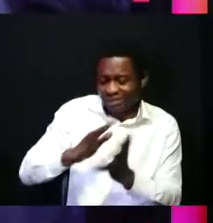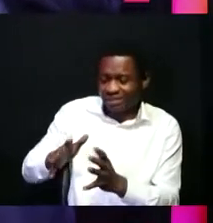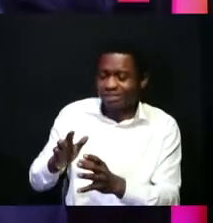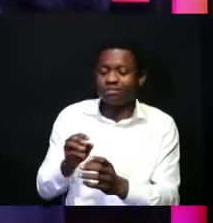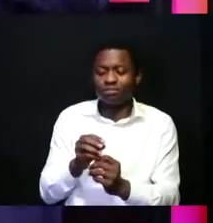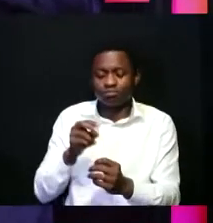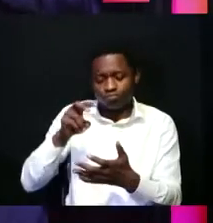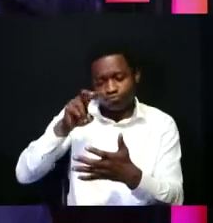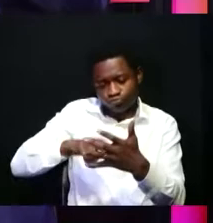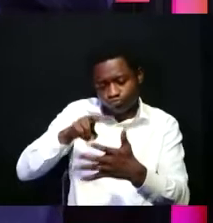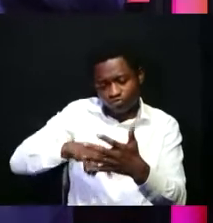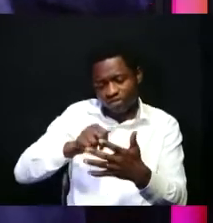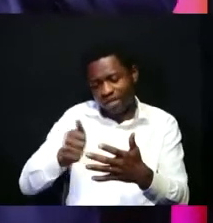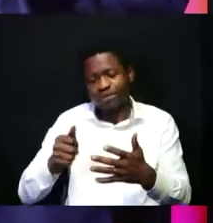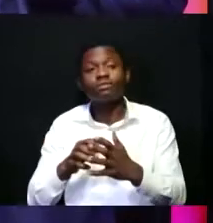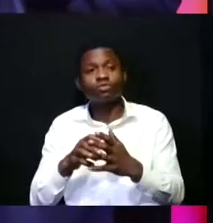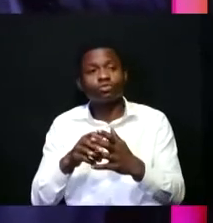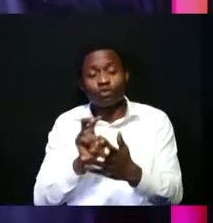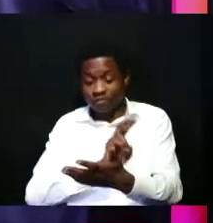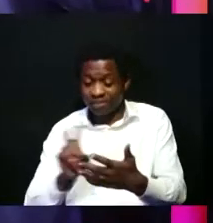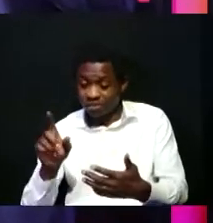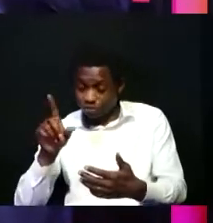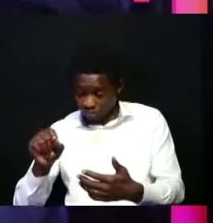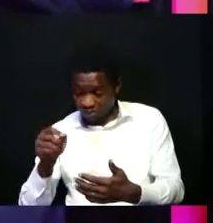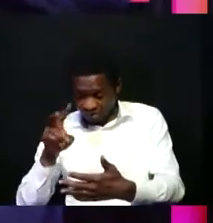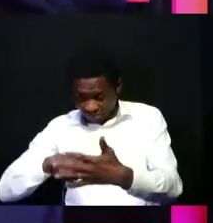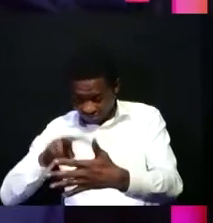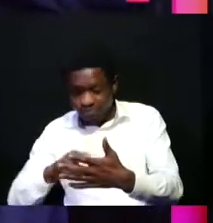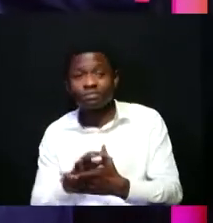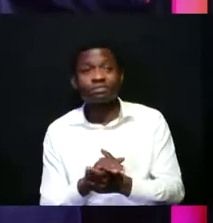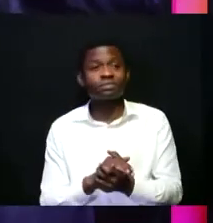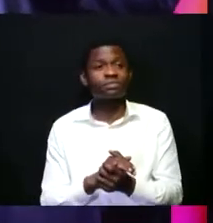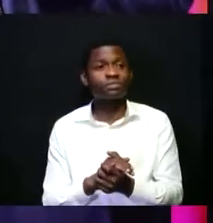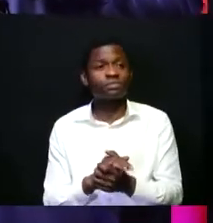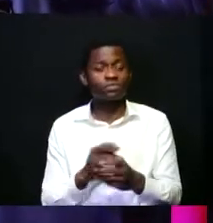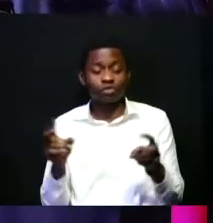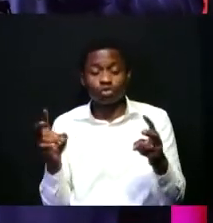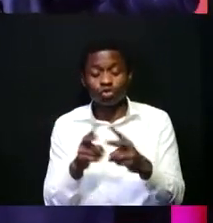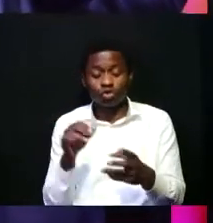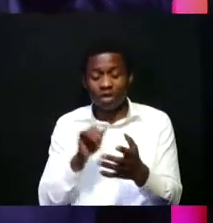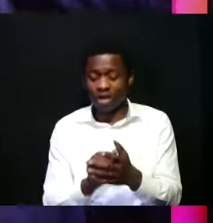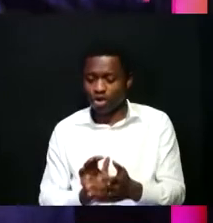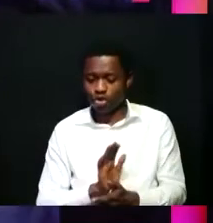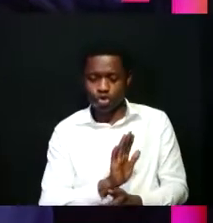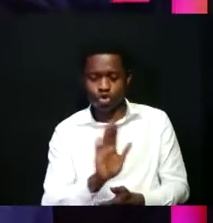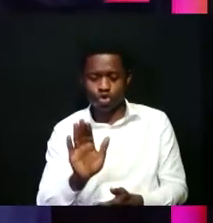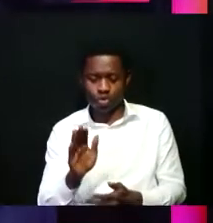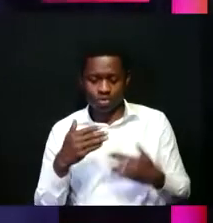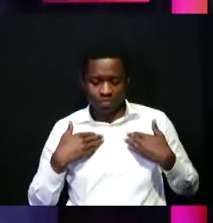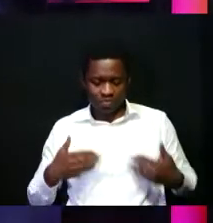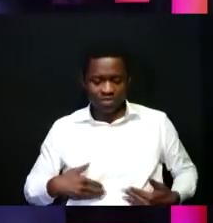dia fa Job ni tibia no ho. So verse 20. Ndi etwaso onyima di onu a. Their body finds